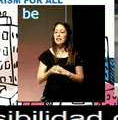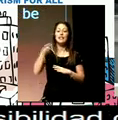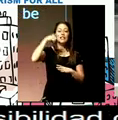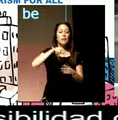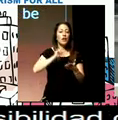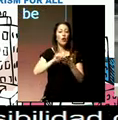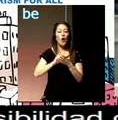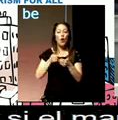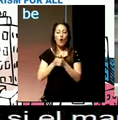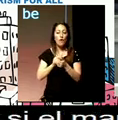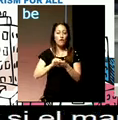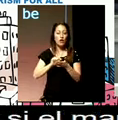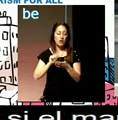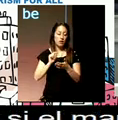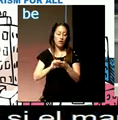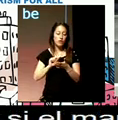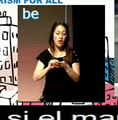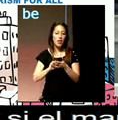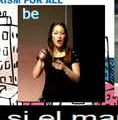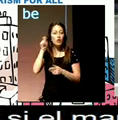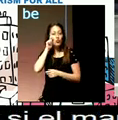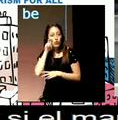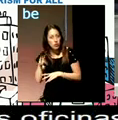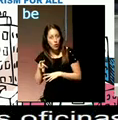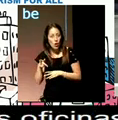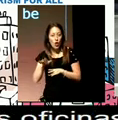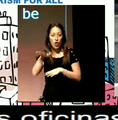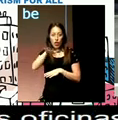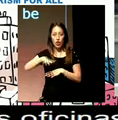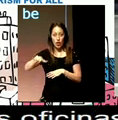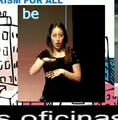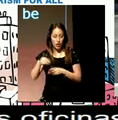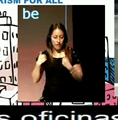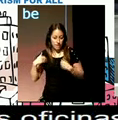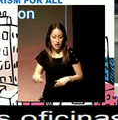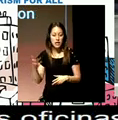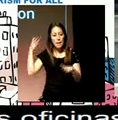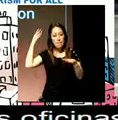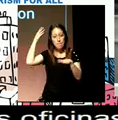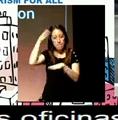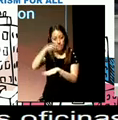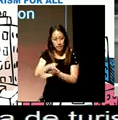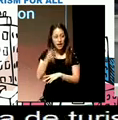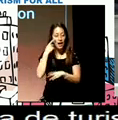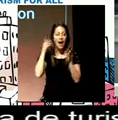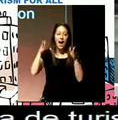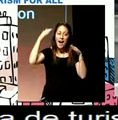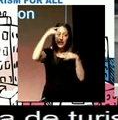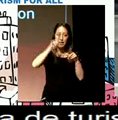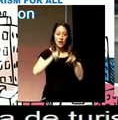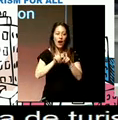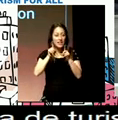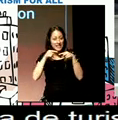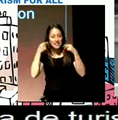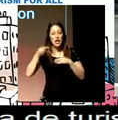In the tourist information offices is the place where you receive customer